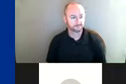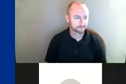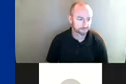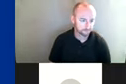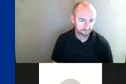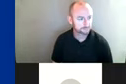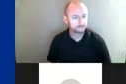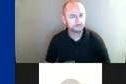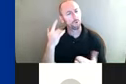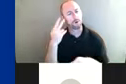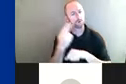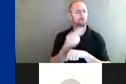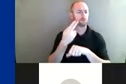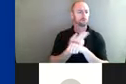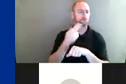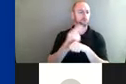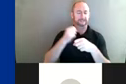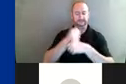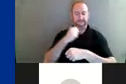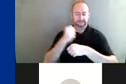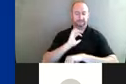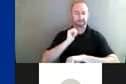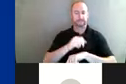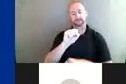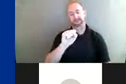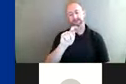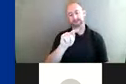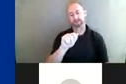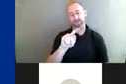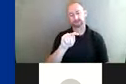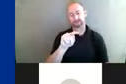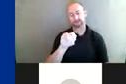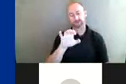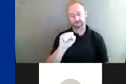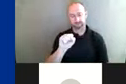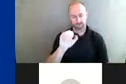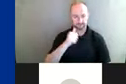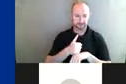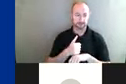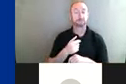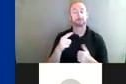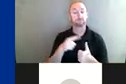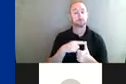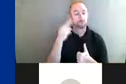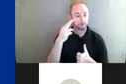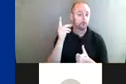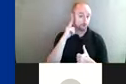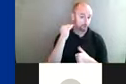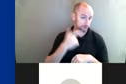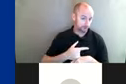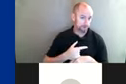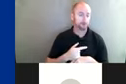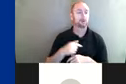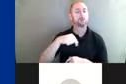So why did we choose a statistics-based method? Well, one, a lot of you've heard about today, the quality